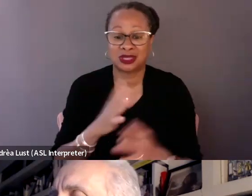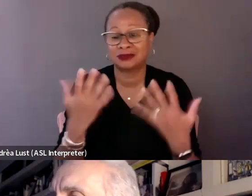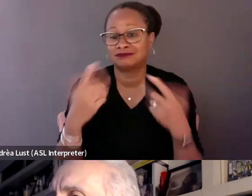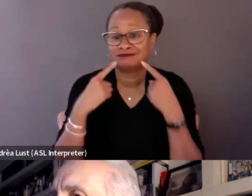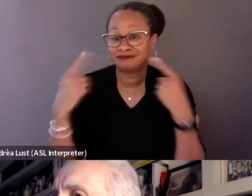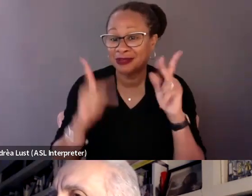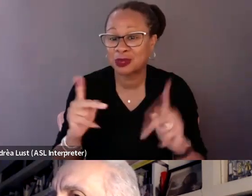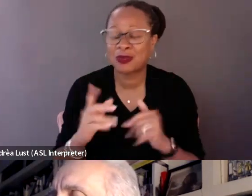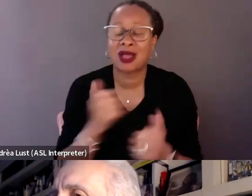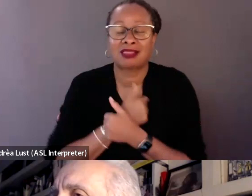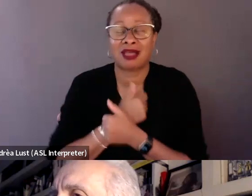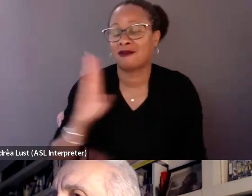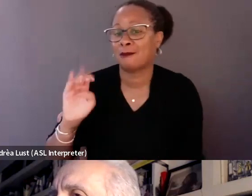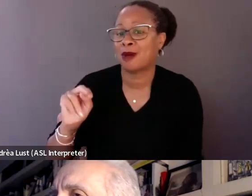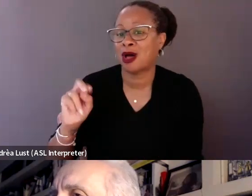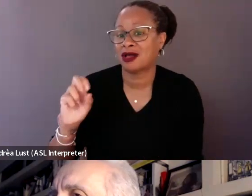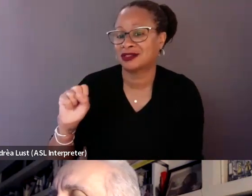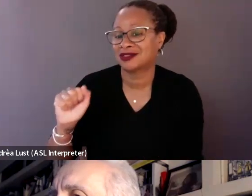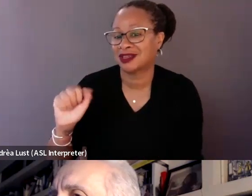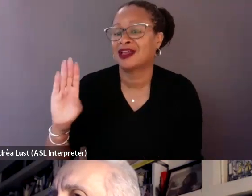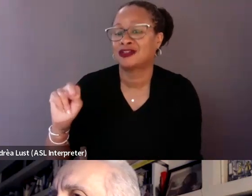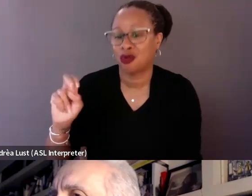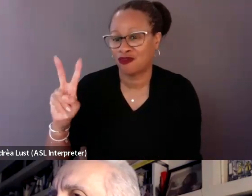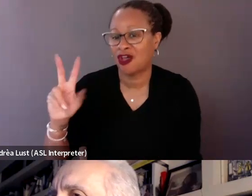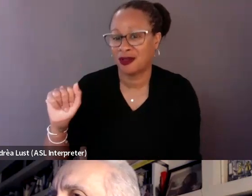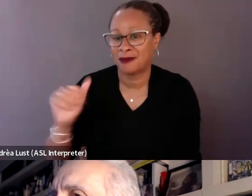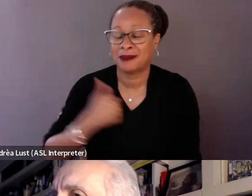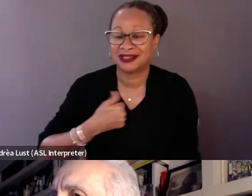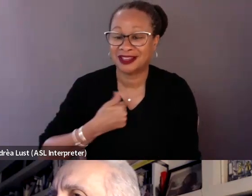them, and then to find out that, you know, someone like